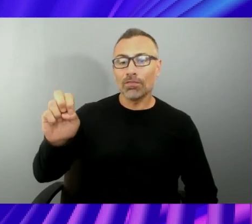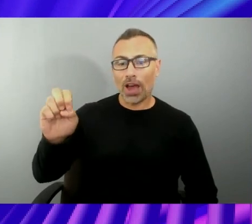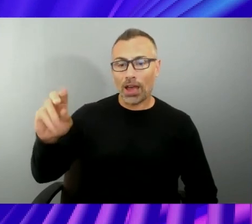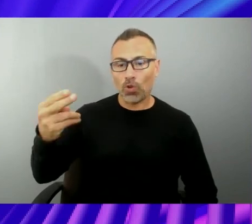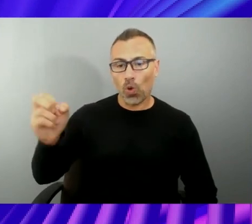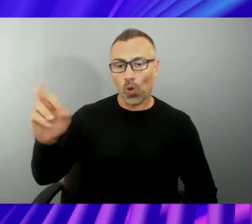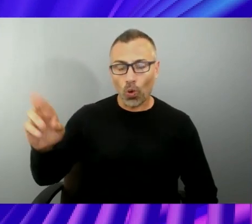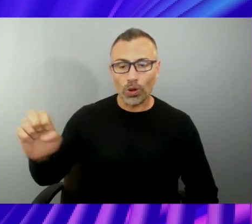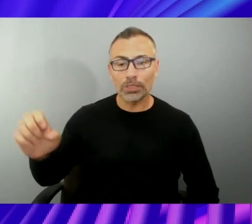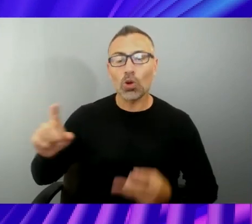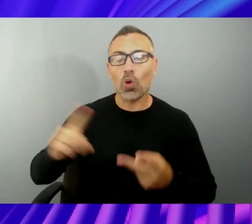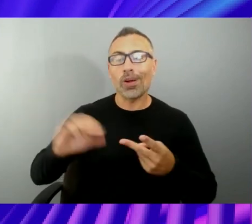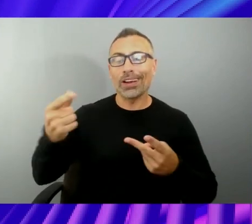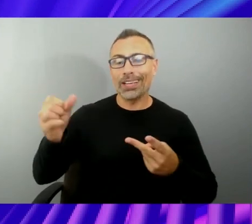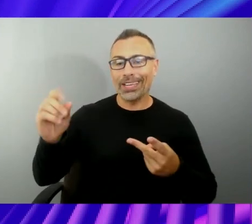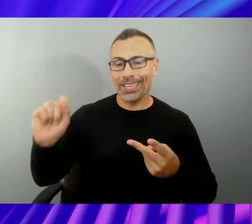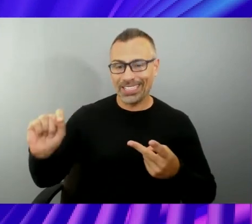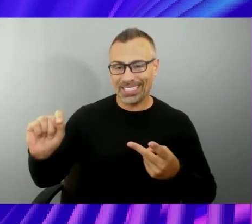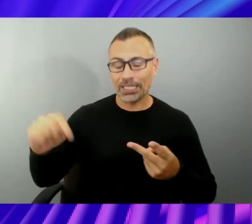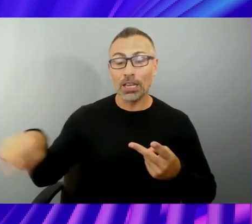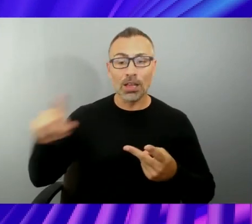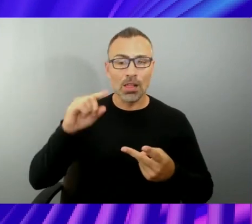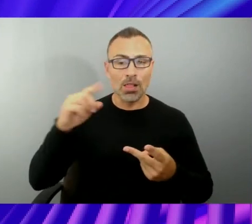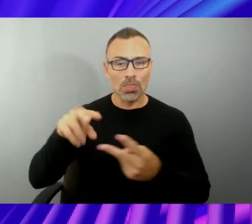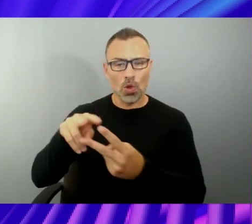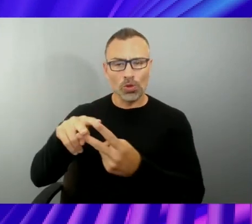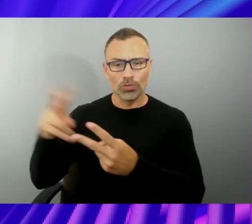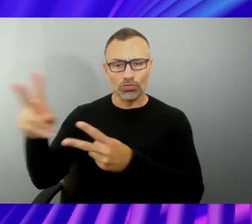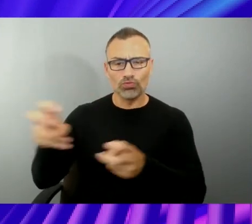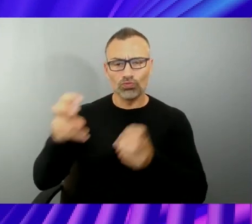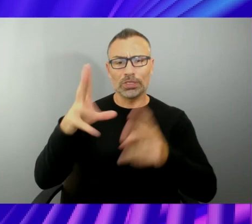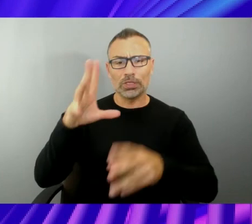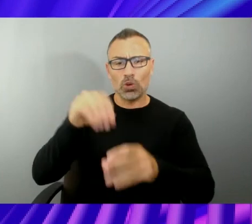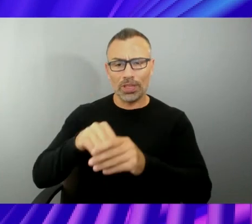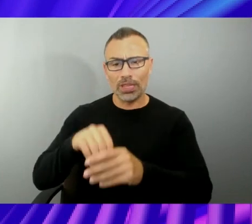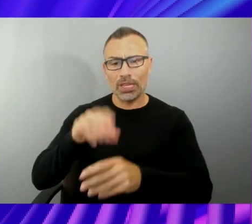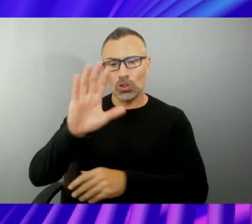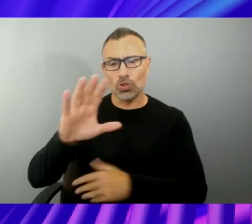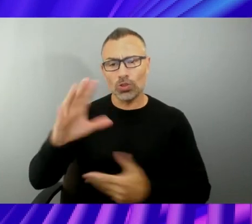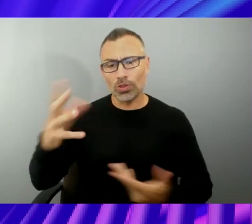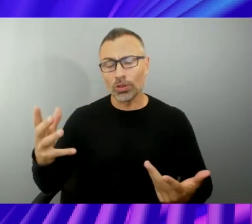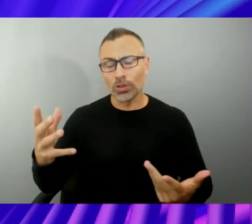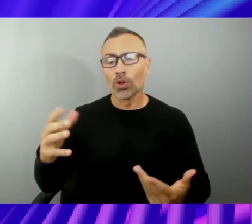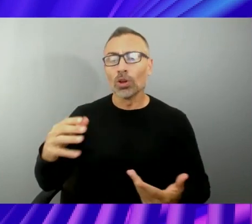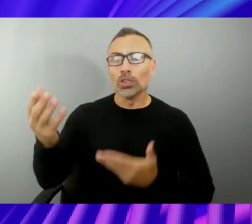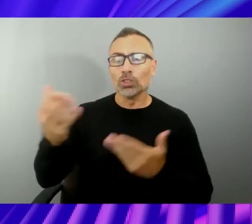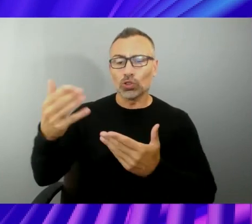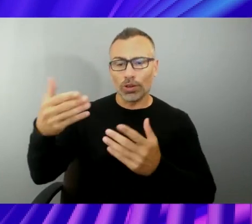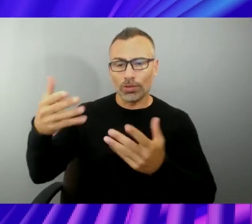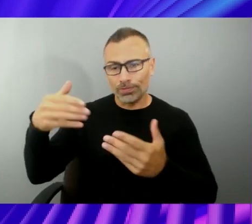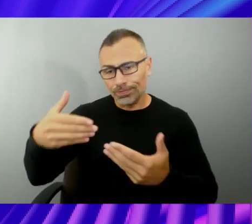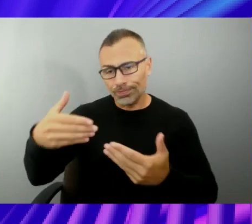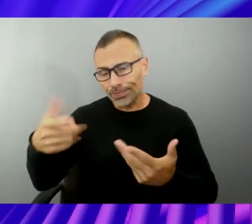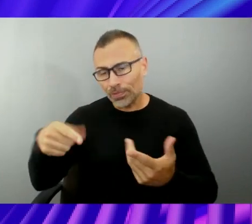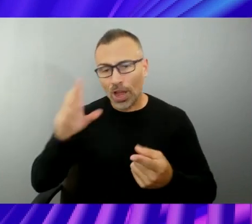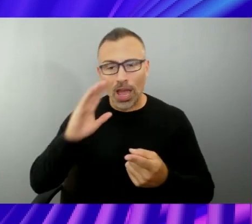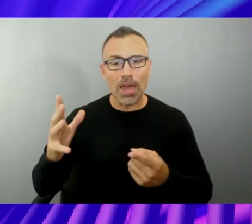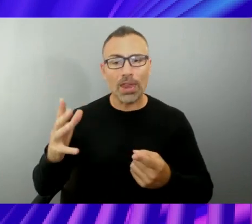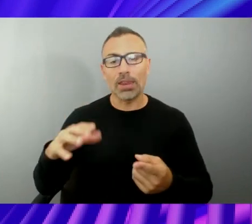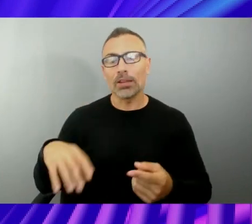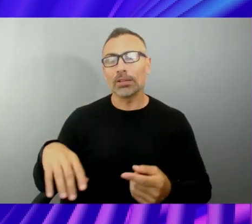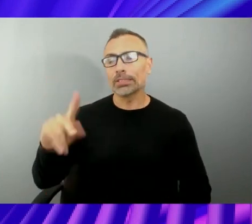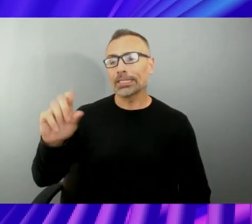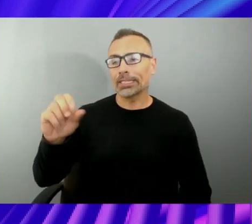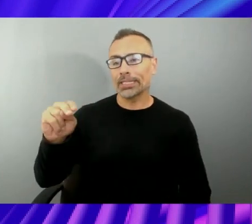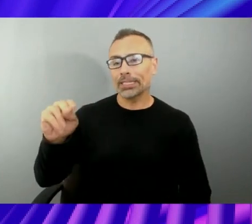server mm-hmm. that can collect the data, and then it can basically, Kinesis Firehose can deliver the data to Amazon